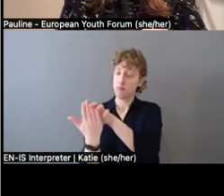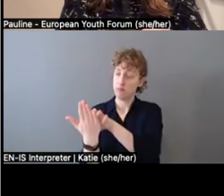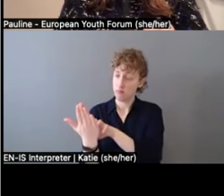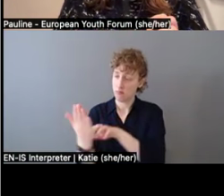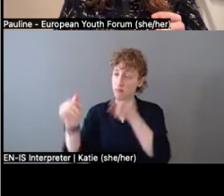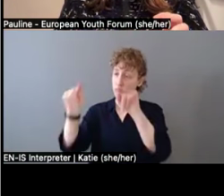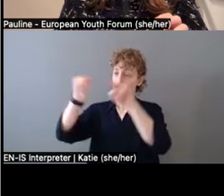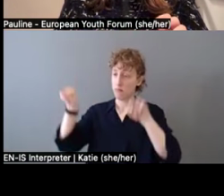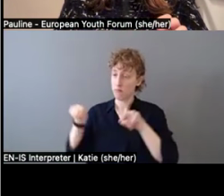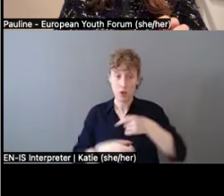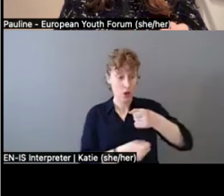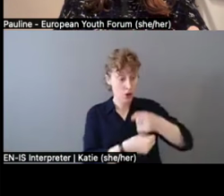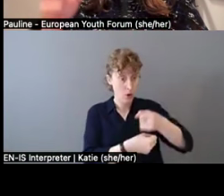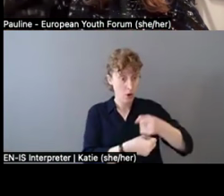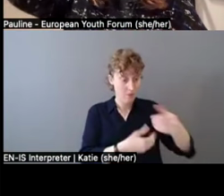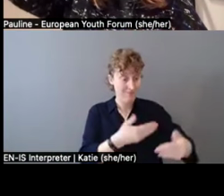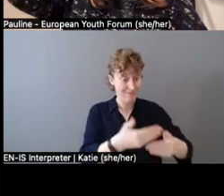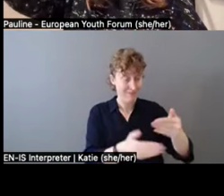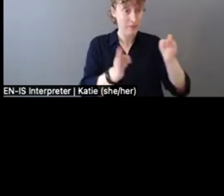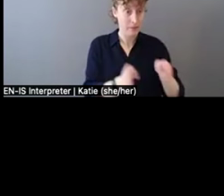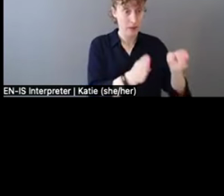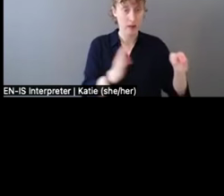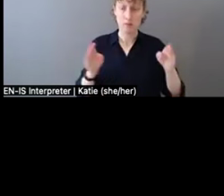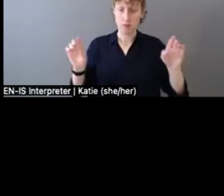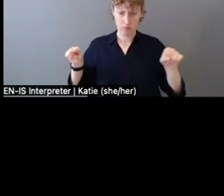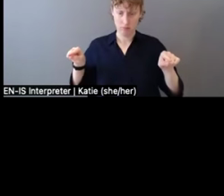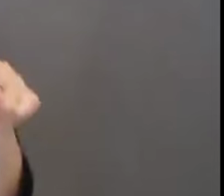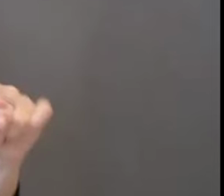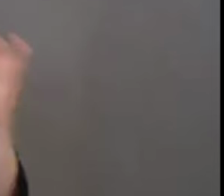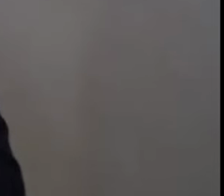budget. So now I'll share my screen